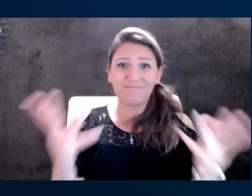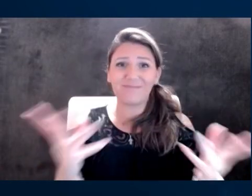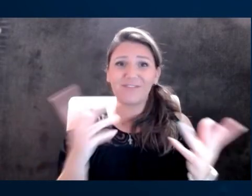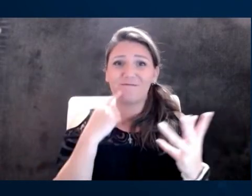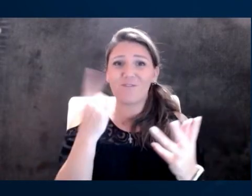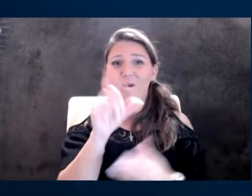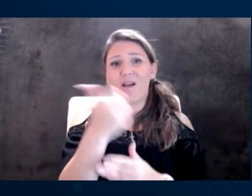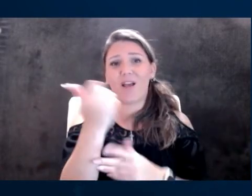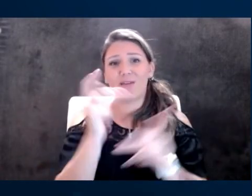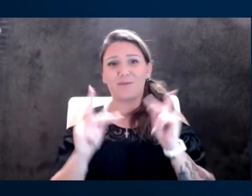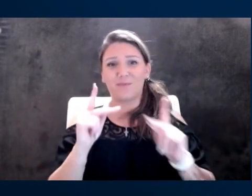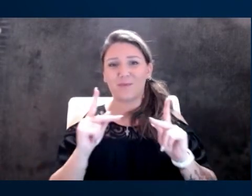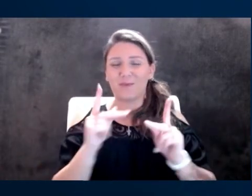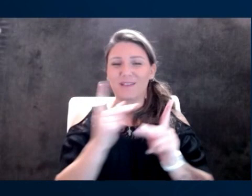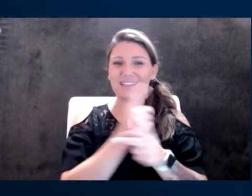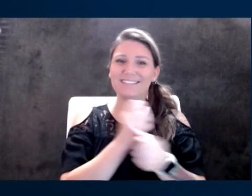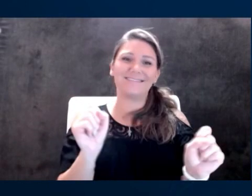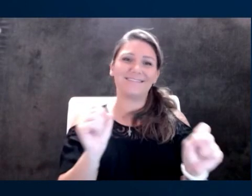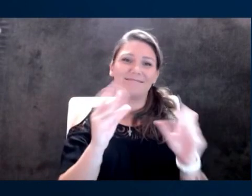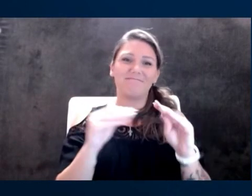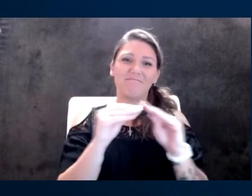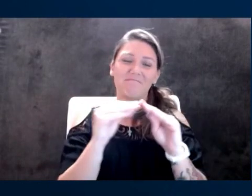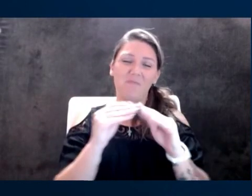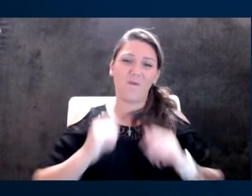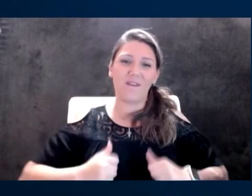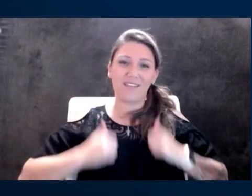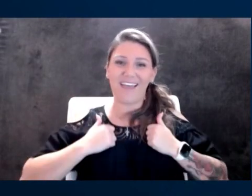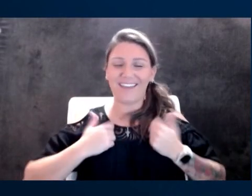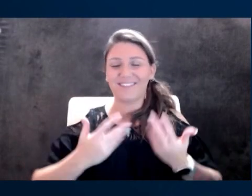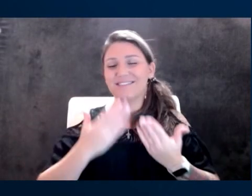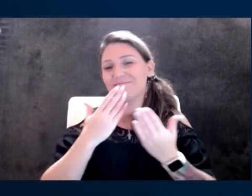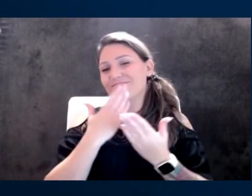we can save more lives and add more years to people. So we appreciate that.